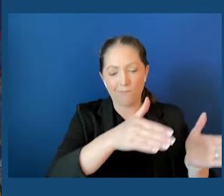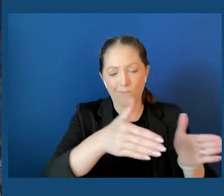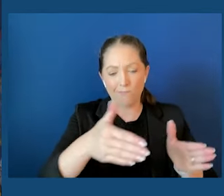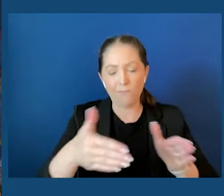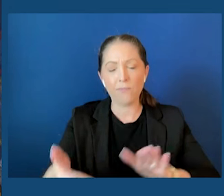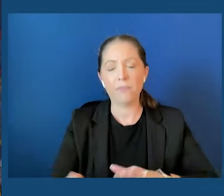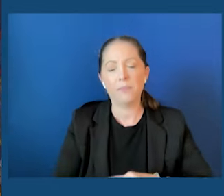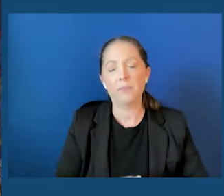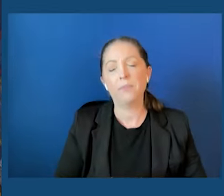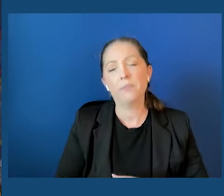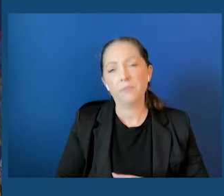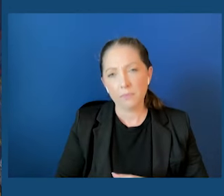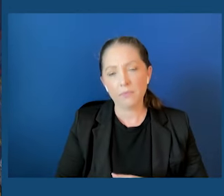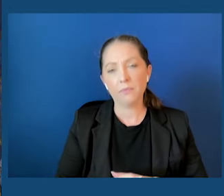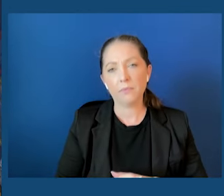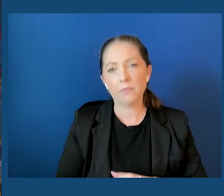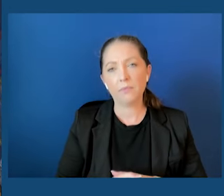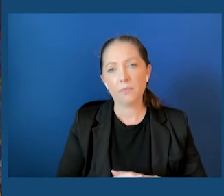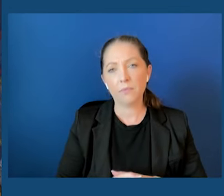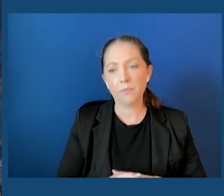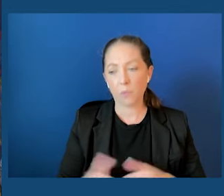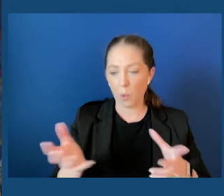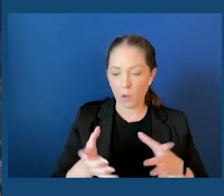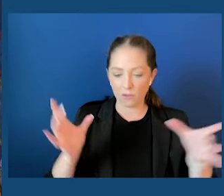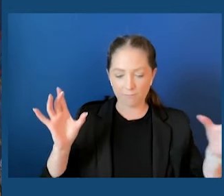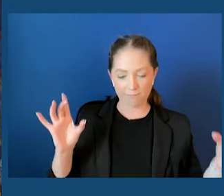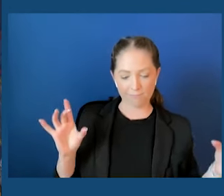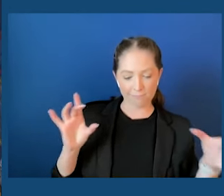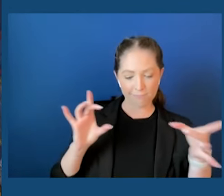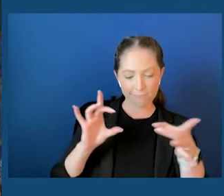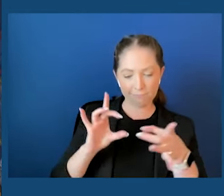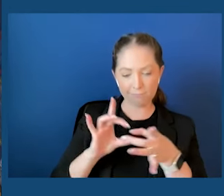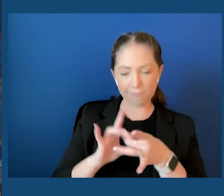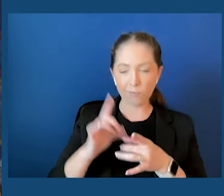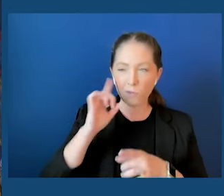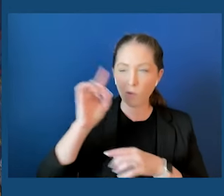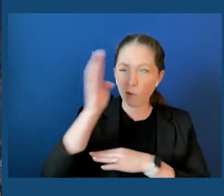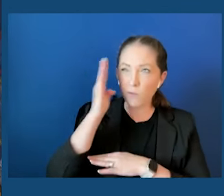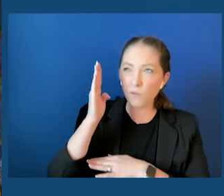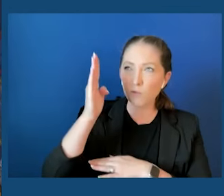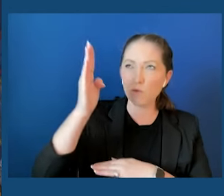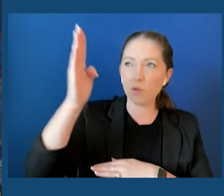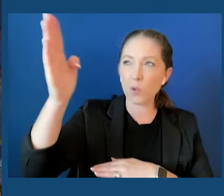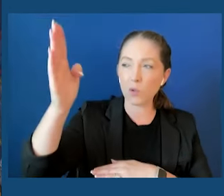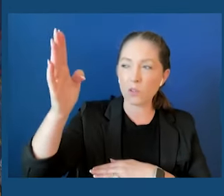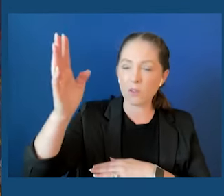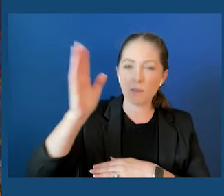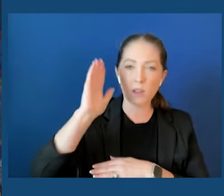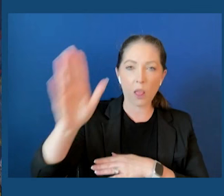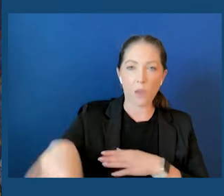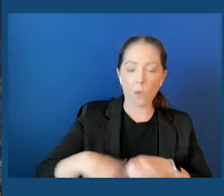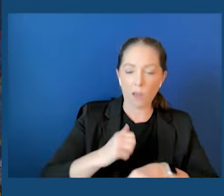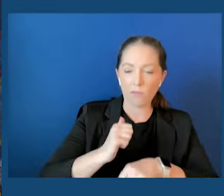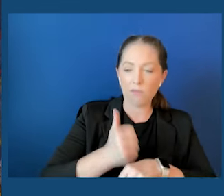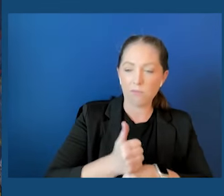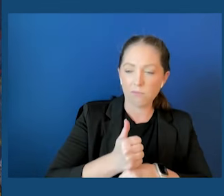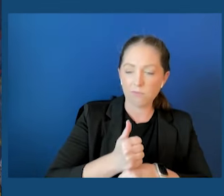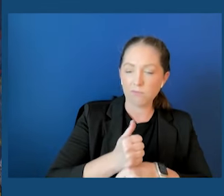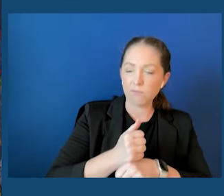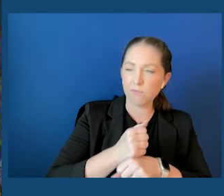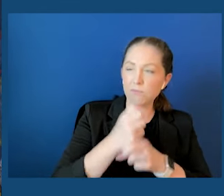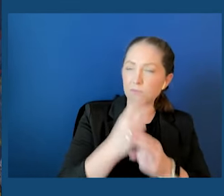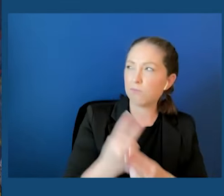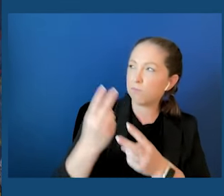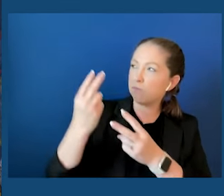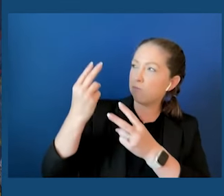but also that it serves as a bridge and a catalyst to a new tomorrow, one that will forever enshrine the memory of our loved ones in the hearts and minds